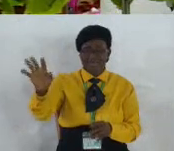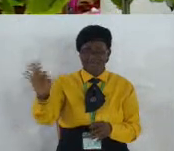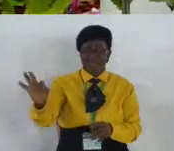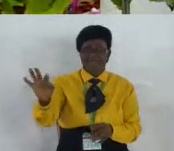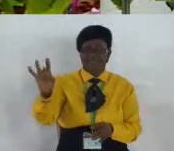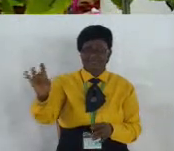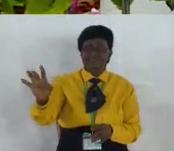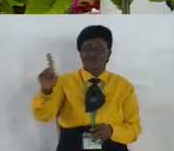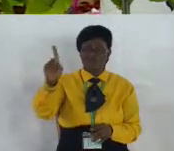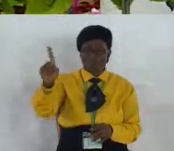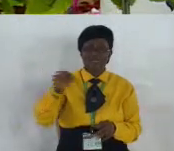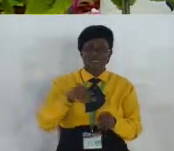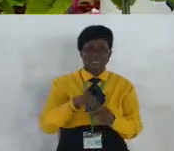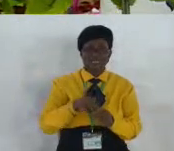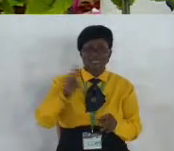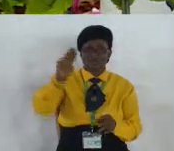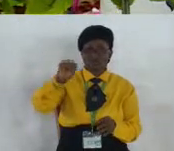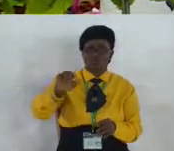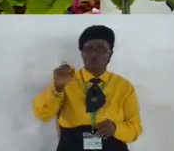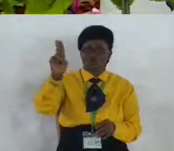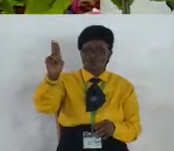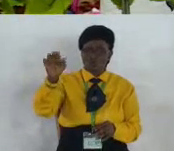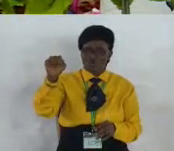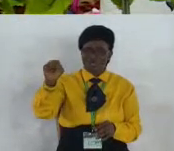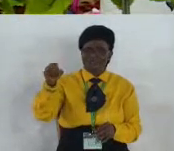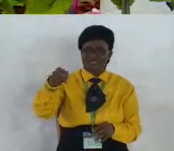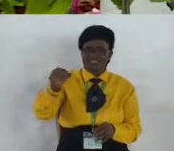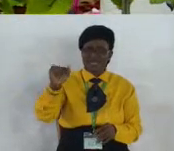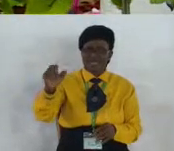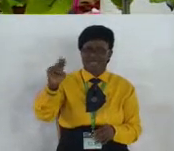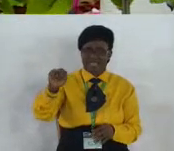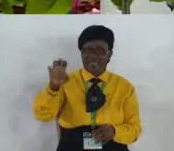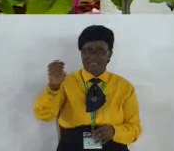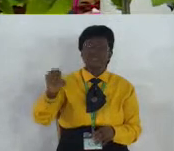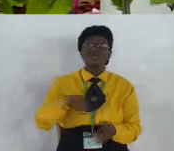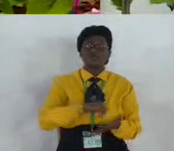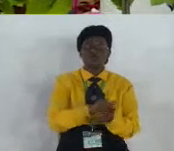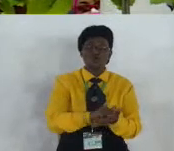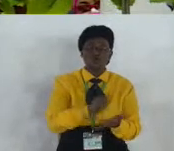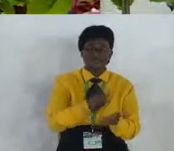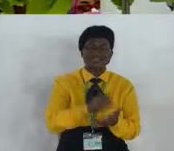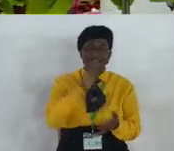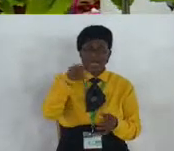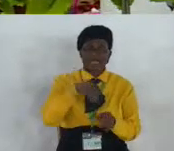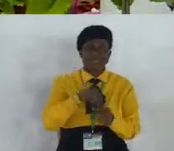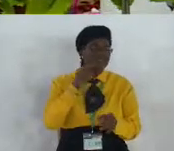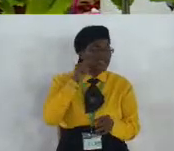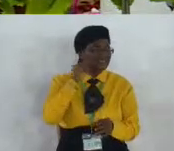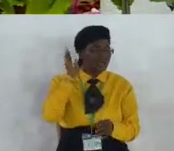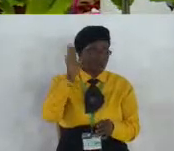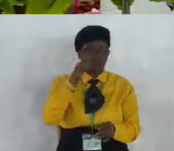in Mushi, those of us who are in Nigeria, we know Mushi.